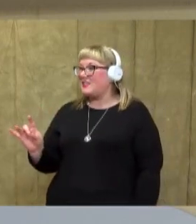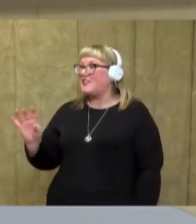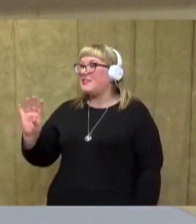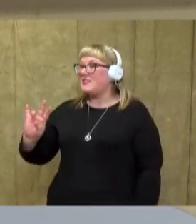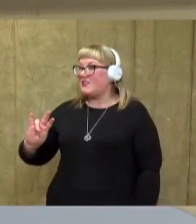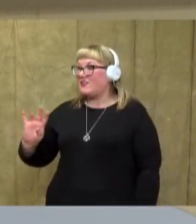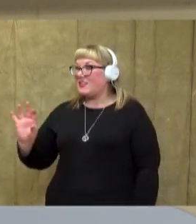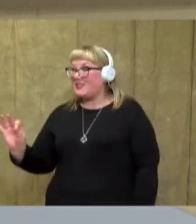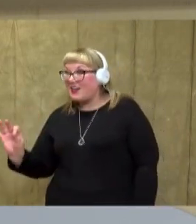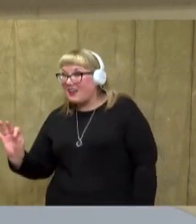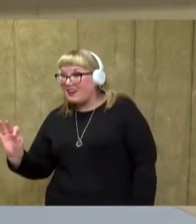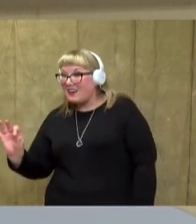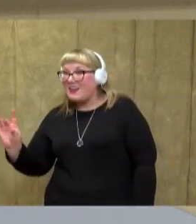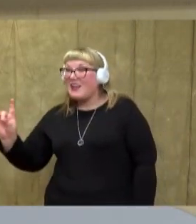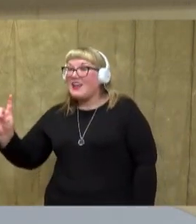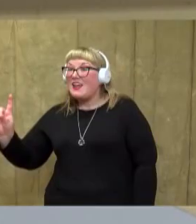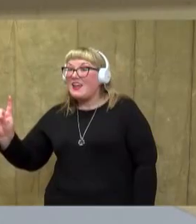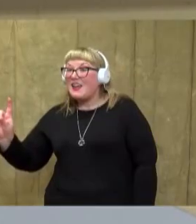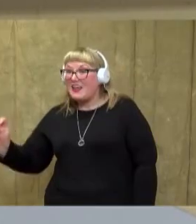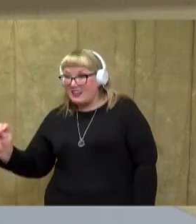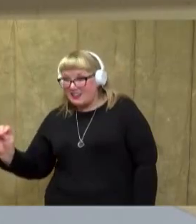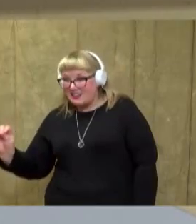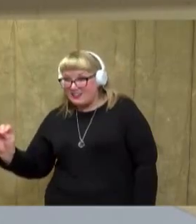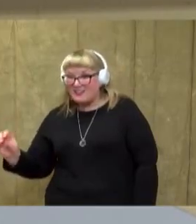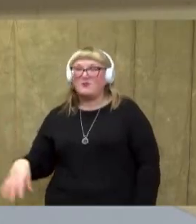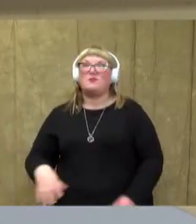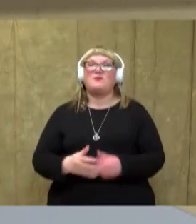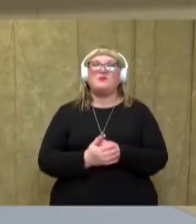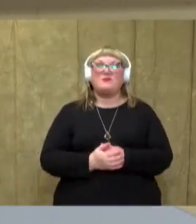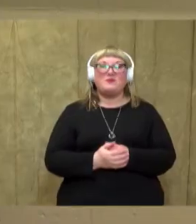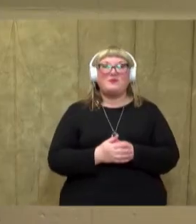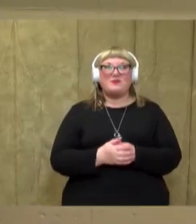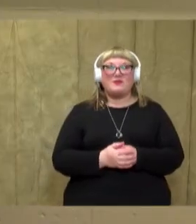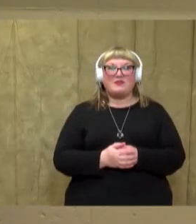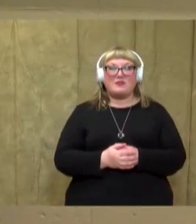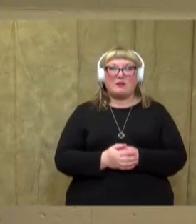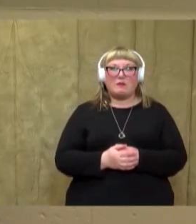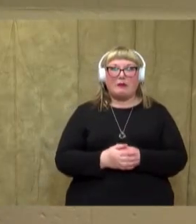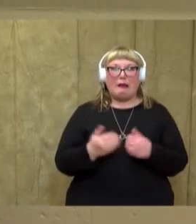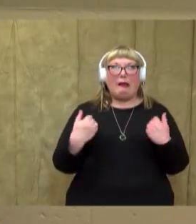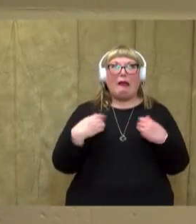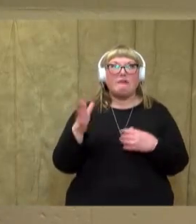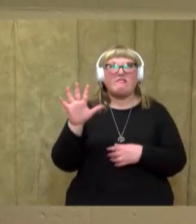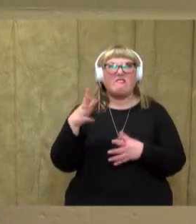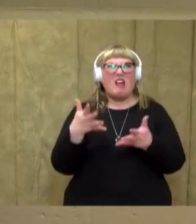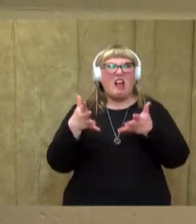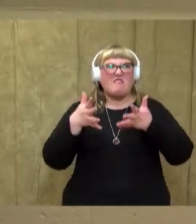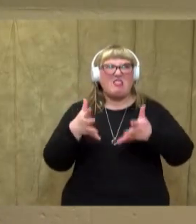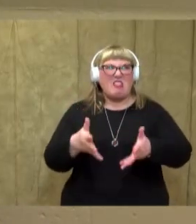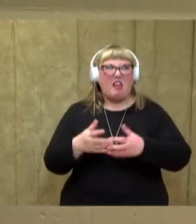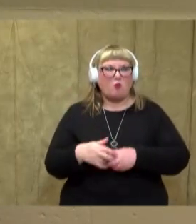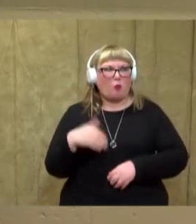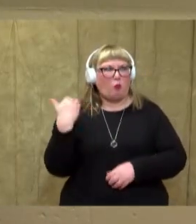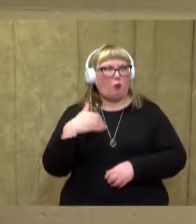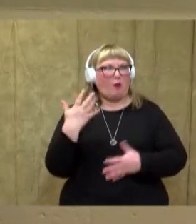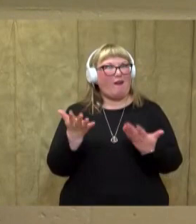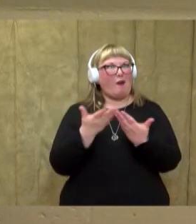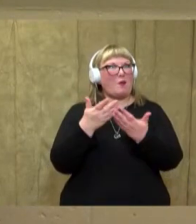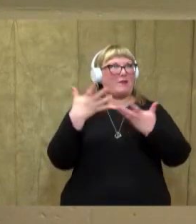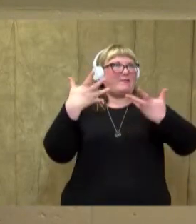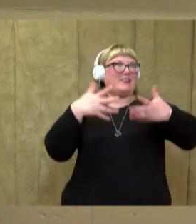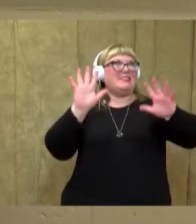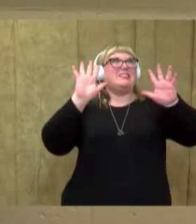78, 79, 80. Great job. We only have 5 more numbers laying out. We're almost